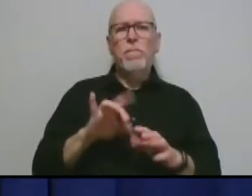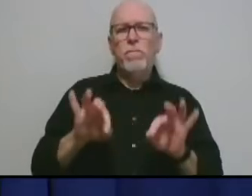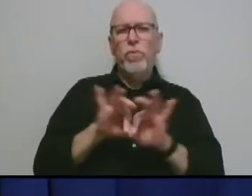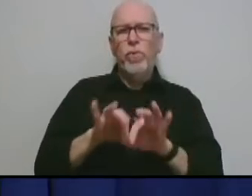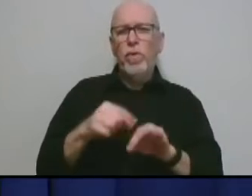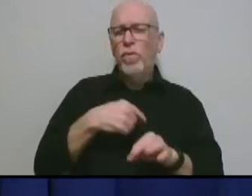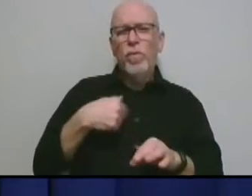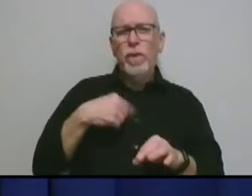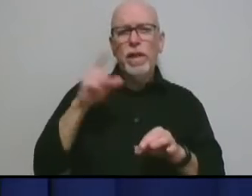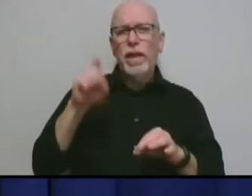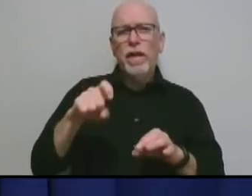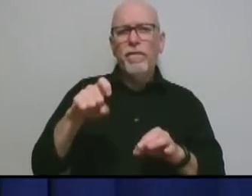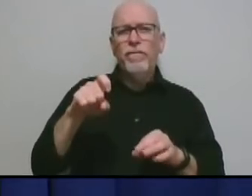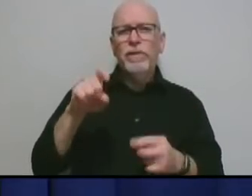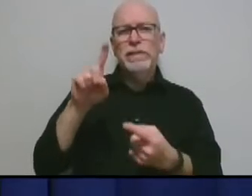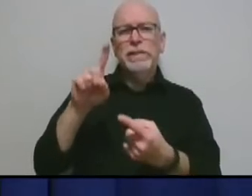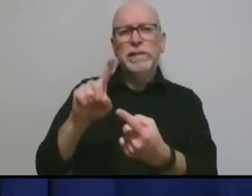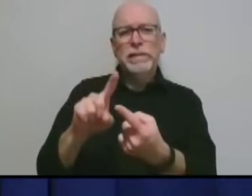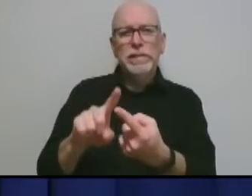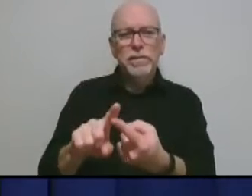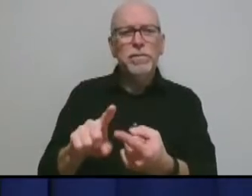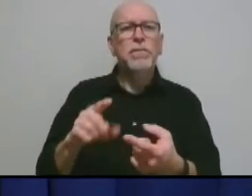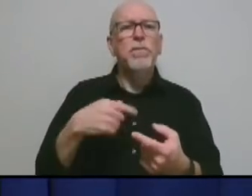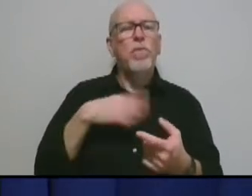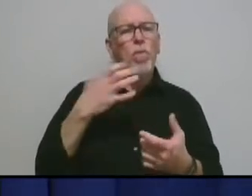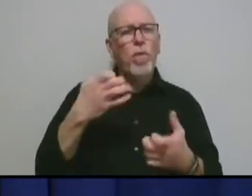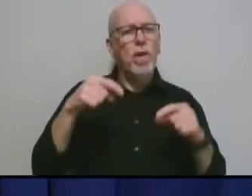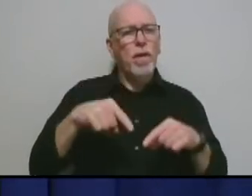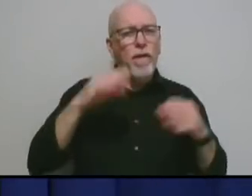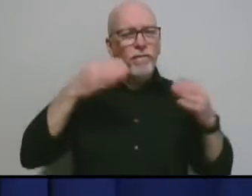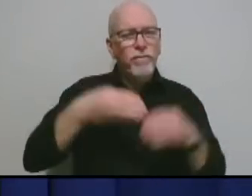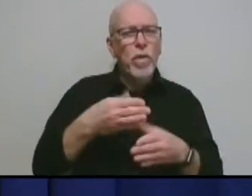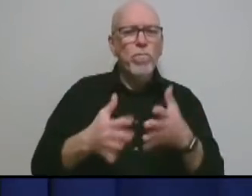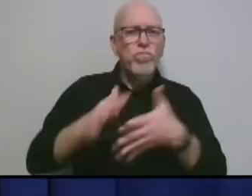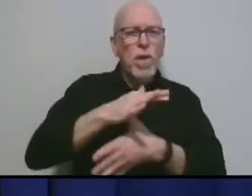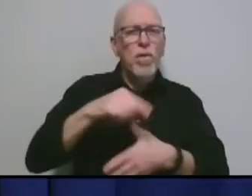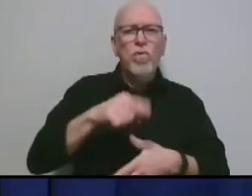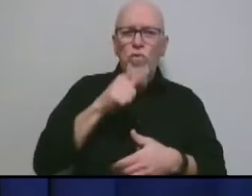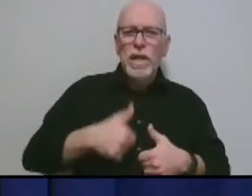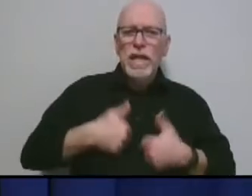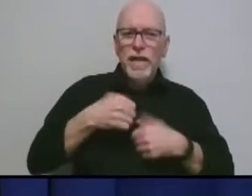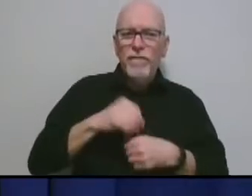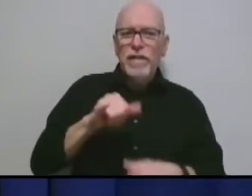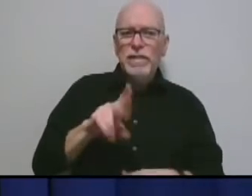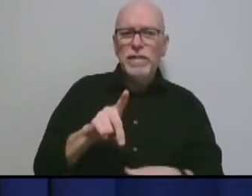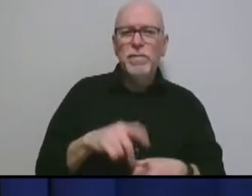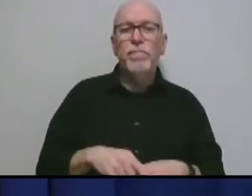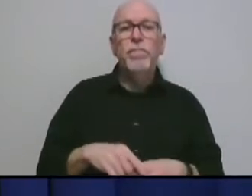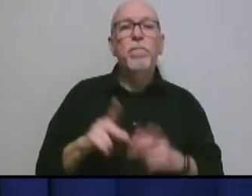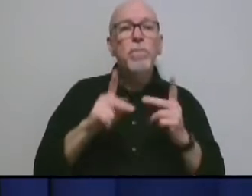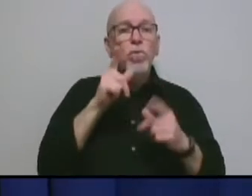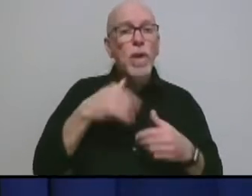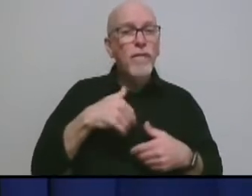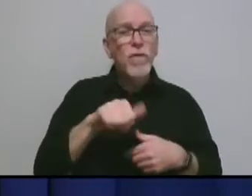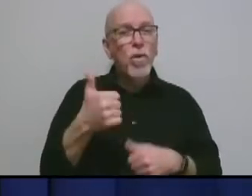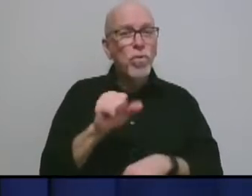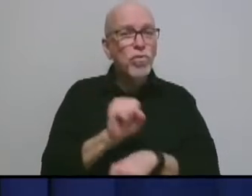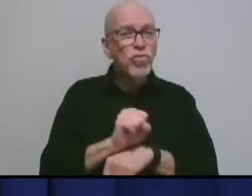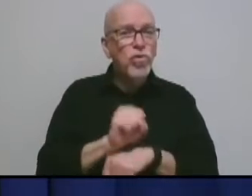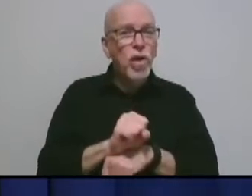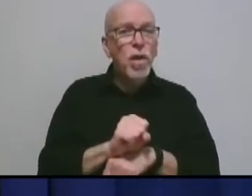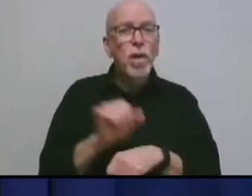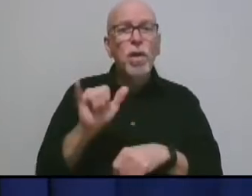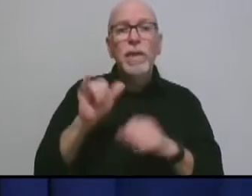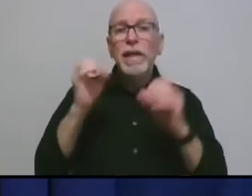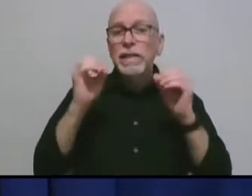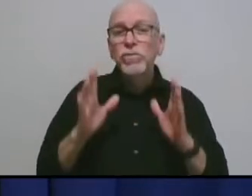started to narrow that down to Hoosiers that live here in the state. Individuals that may have other jobs, like the